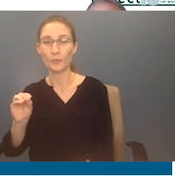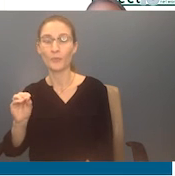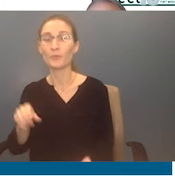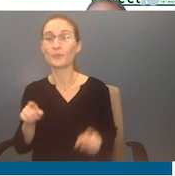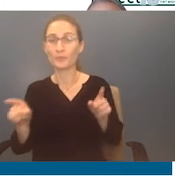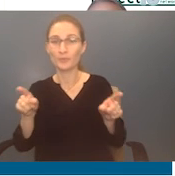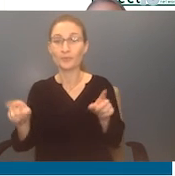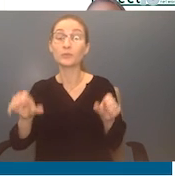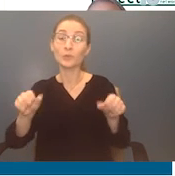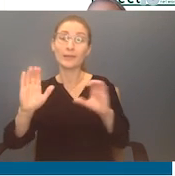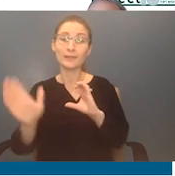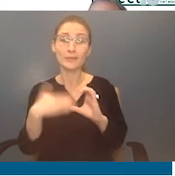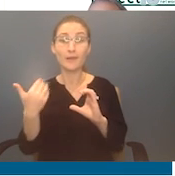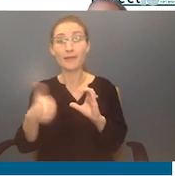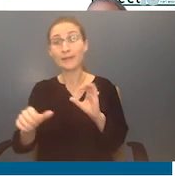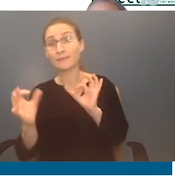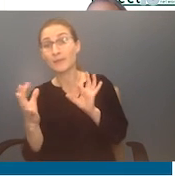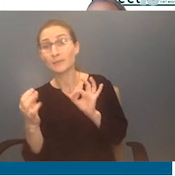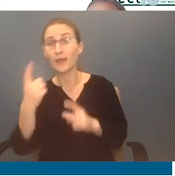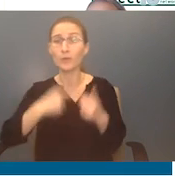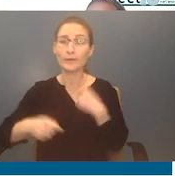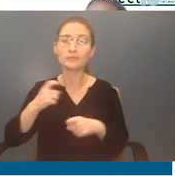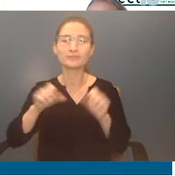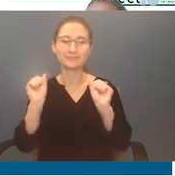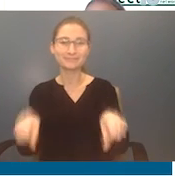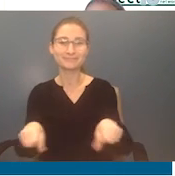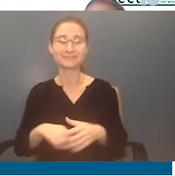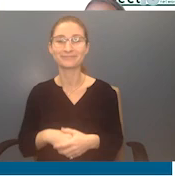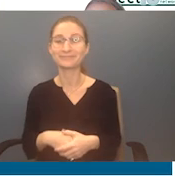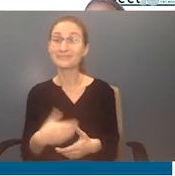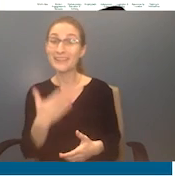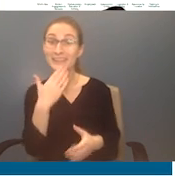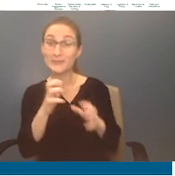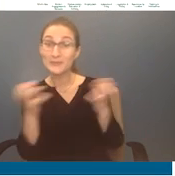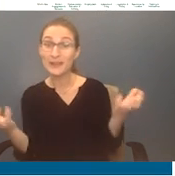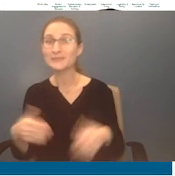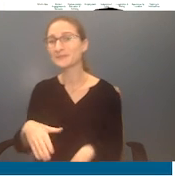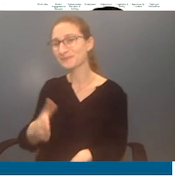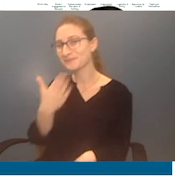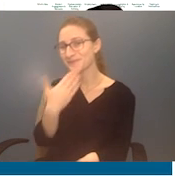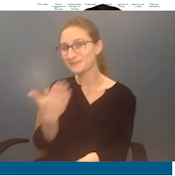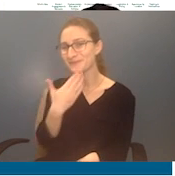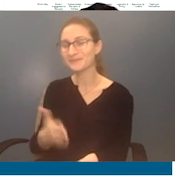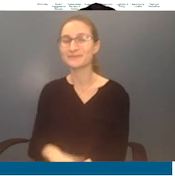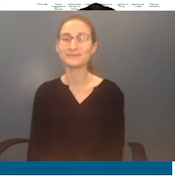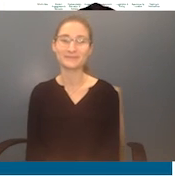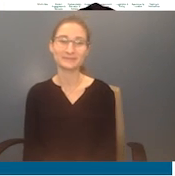free to email us and let us know. Thank you for tuning in. Yeah, thanks so much.